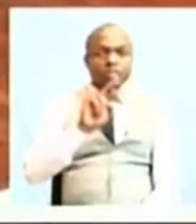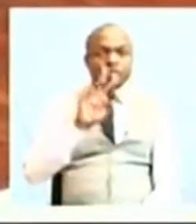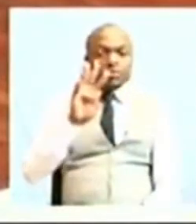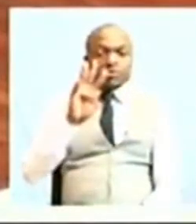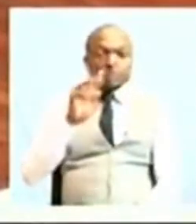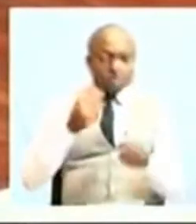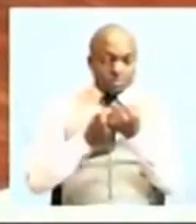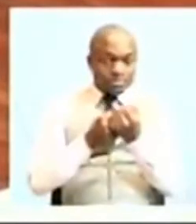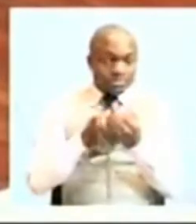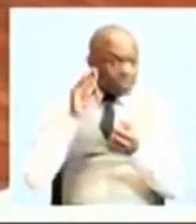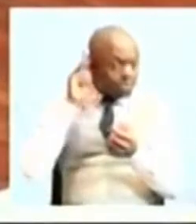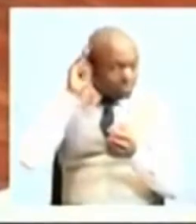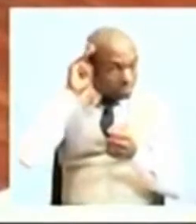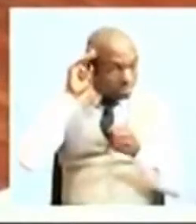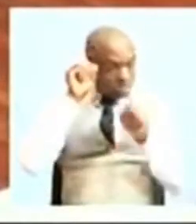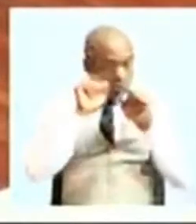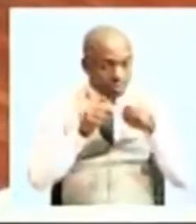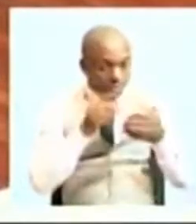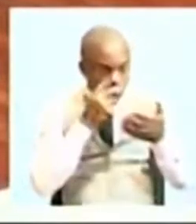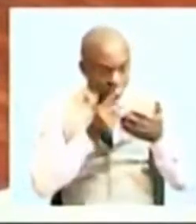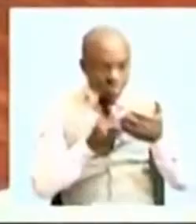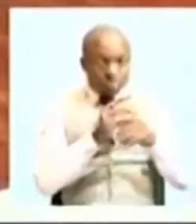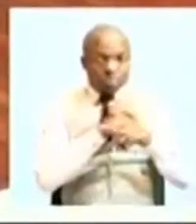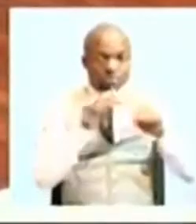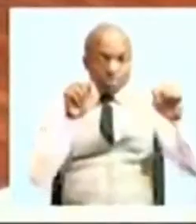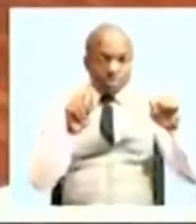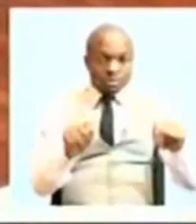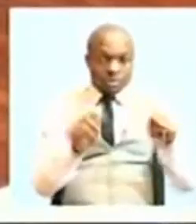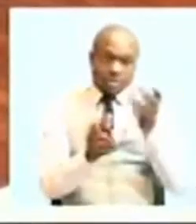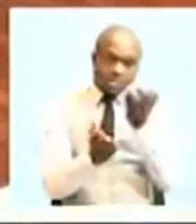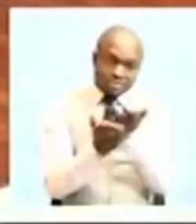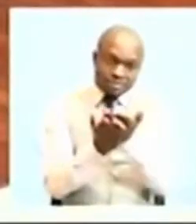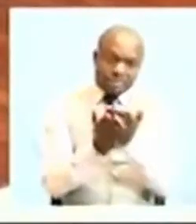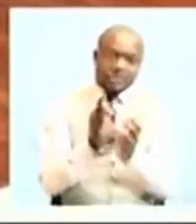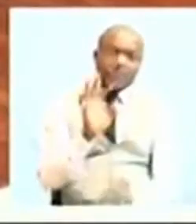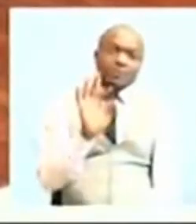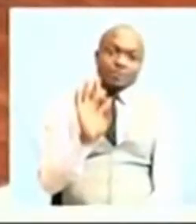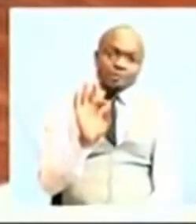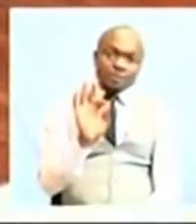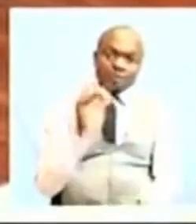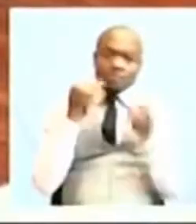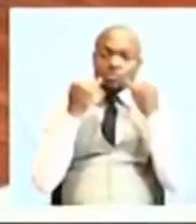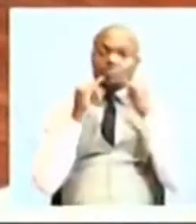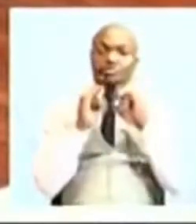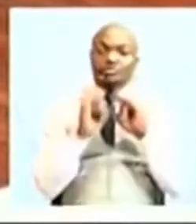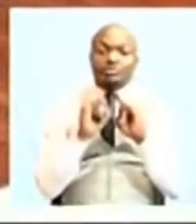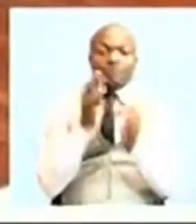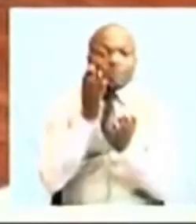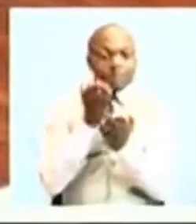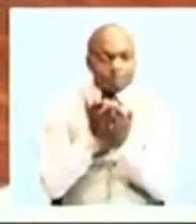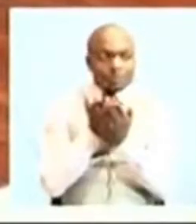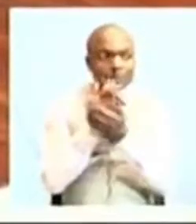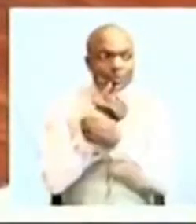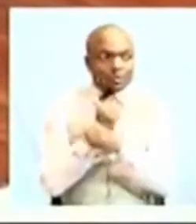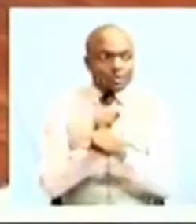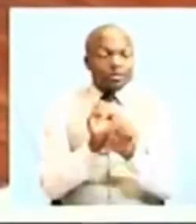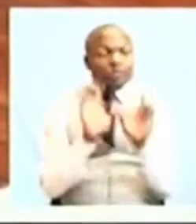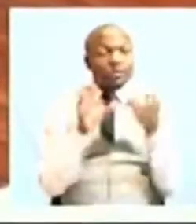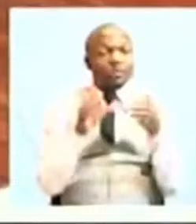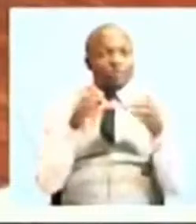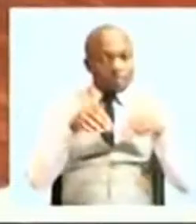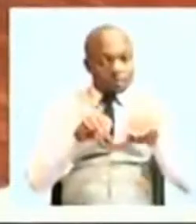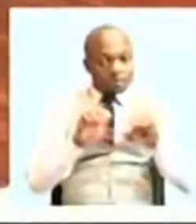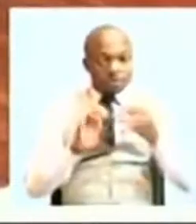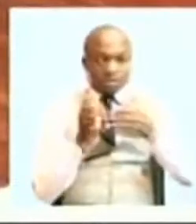ministry. Kindly refer to the table below and Appendix 9 for details. Remedial measure. The council will